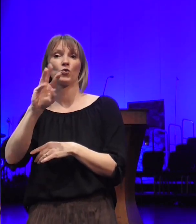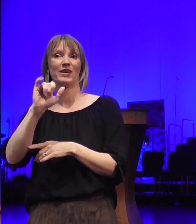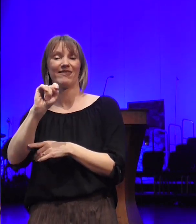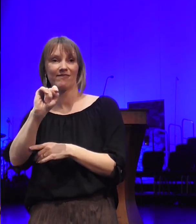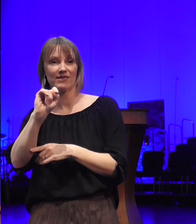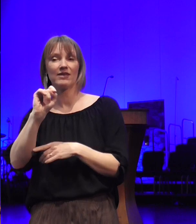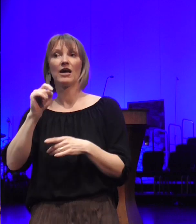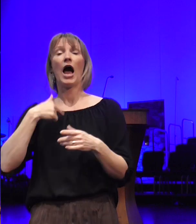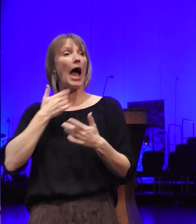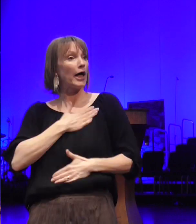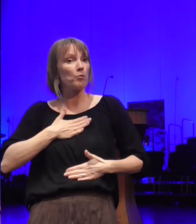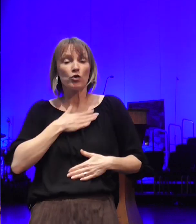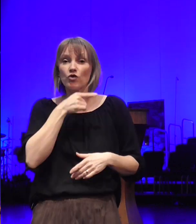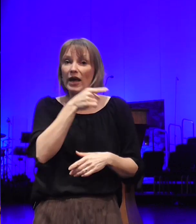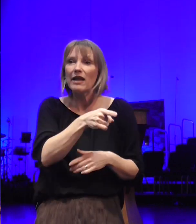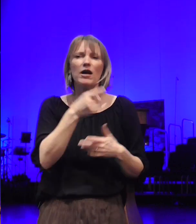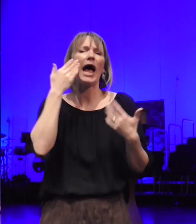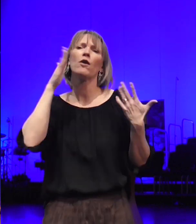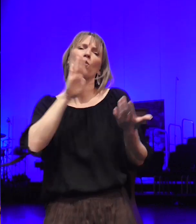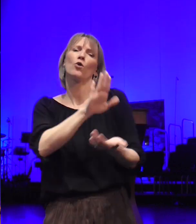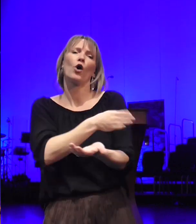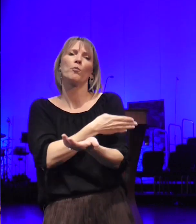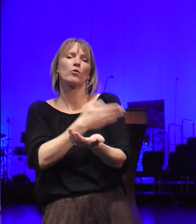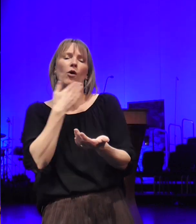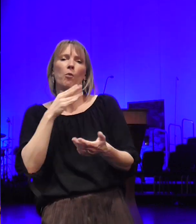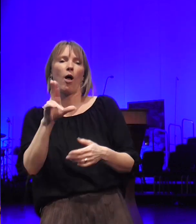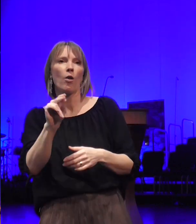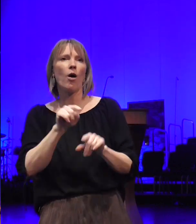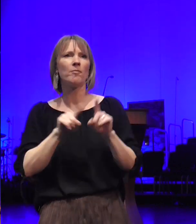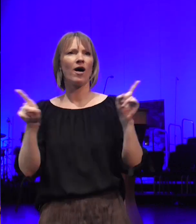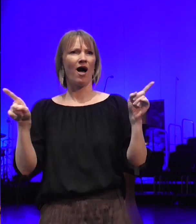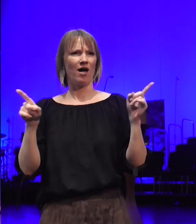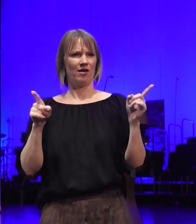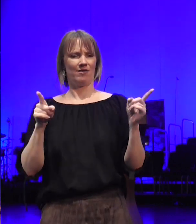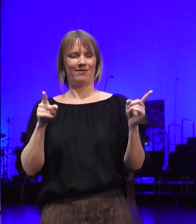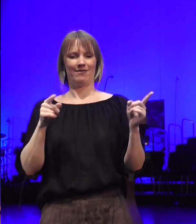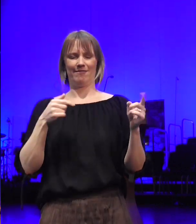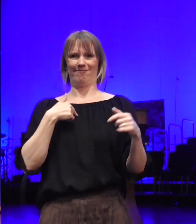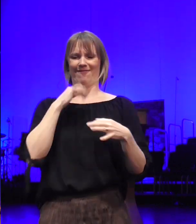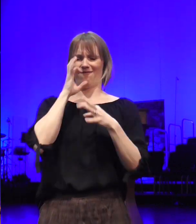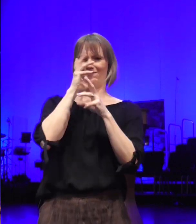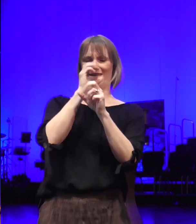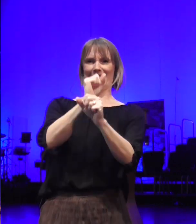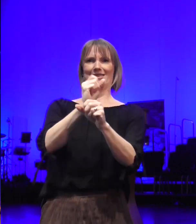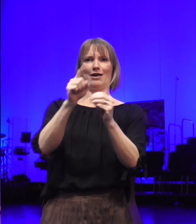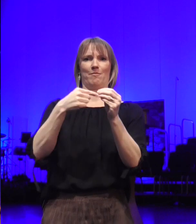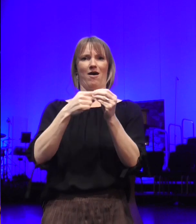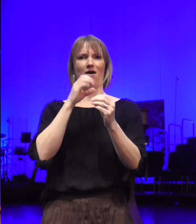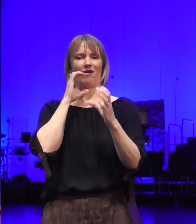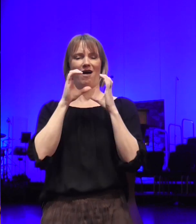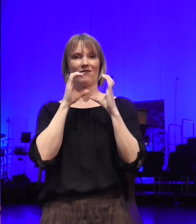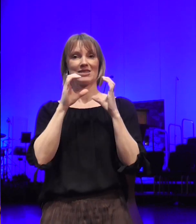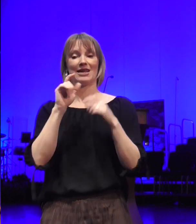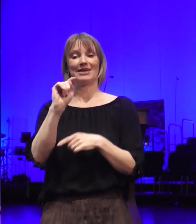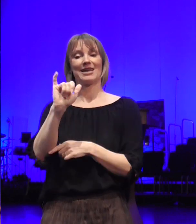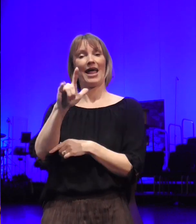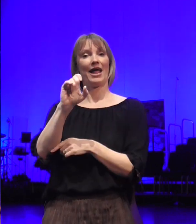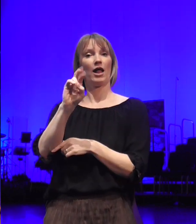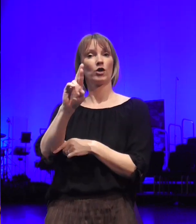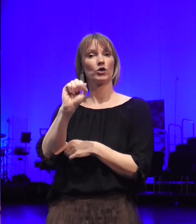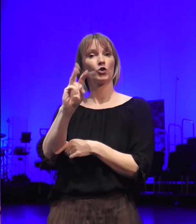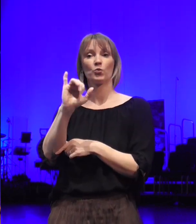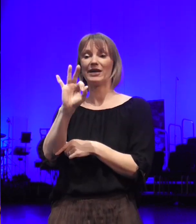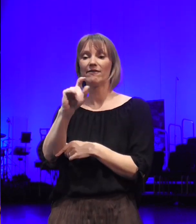I appreciate Taylor. I don't know her music very well, but here's what really fascinated me about this conversation. So Taylor